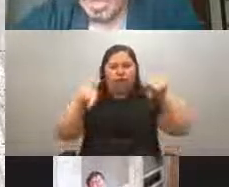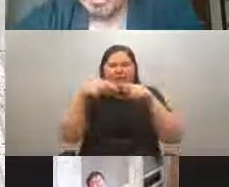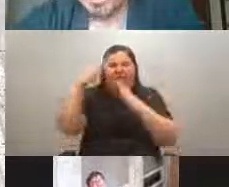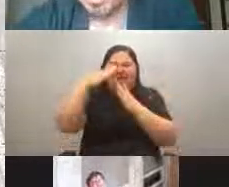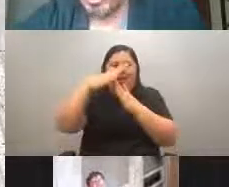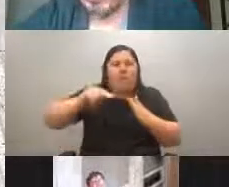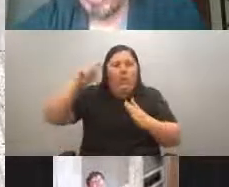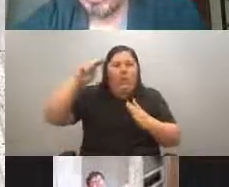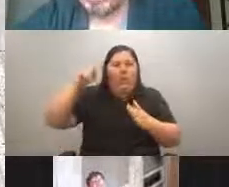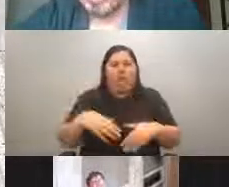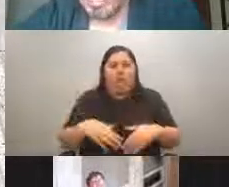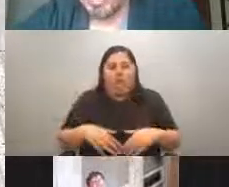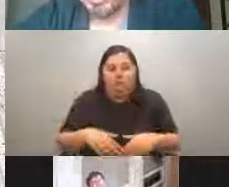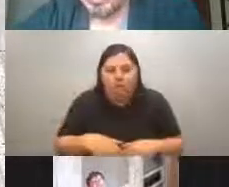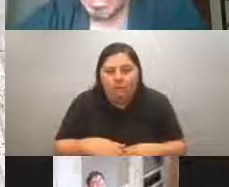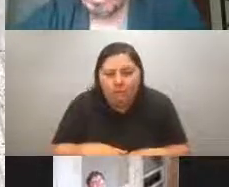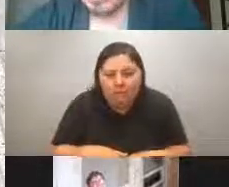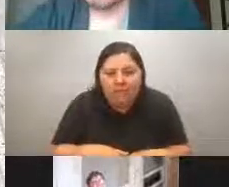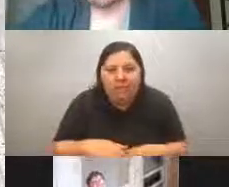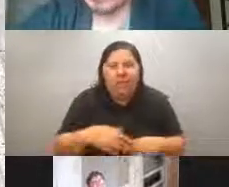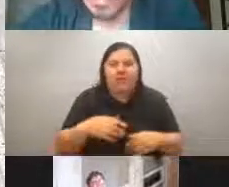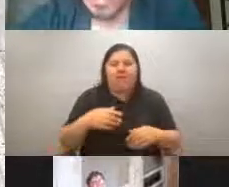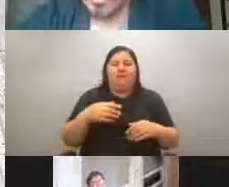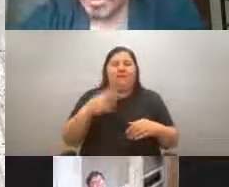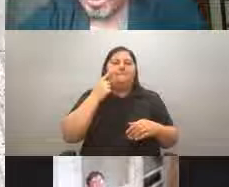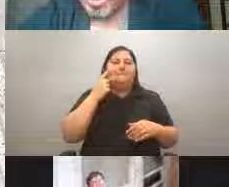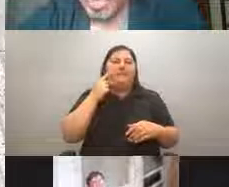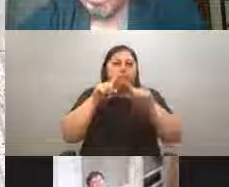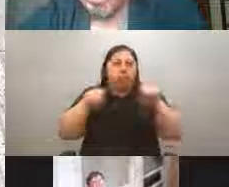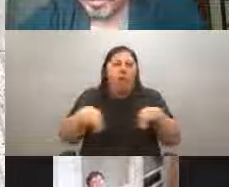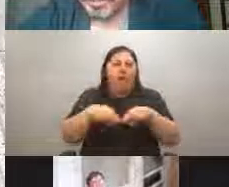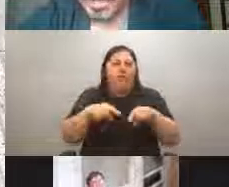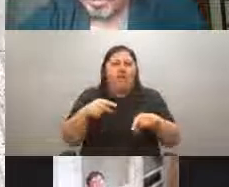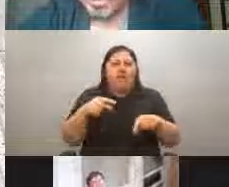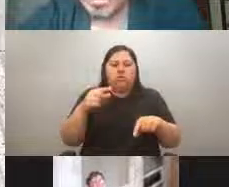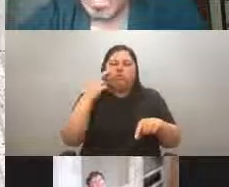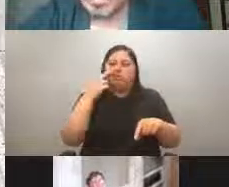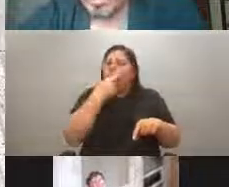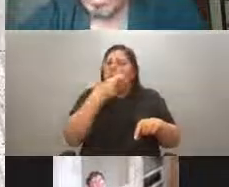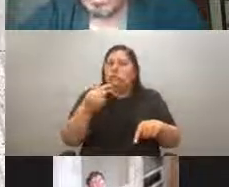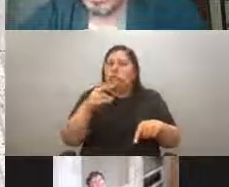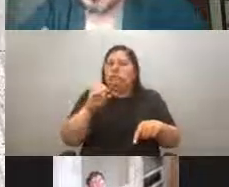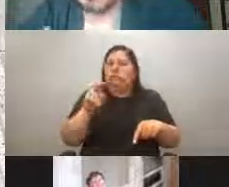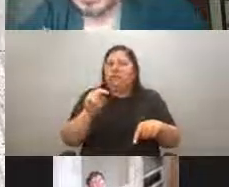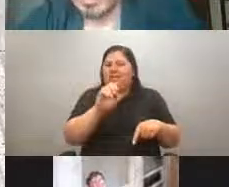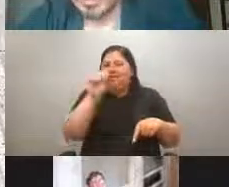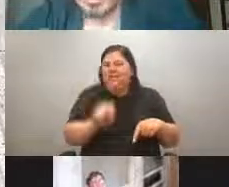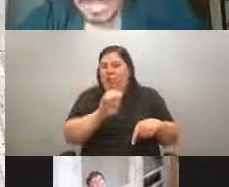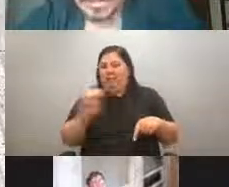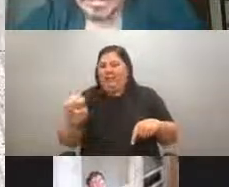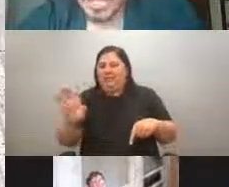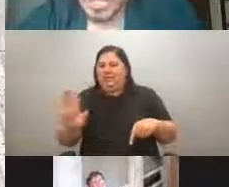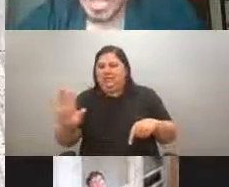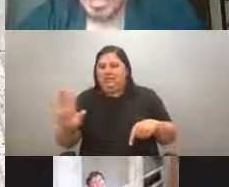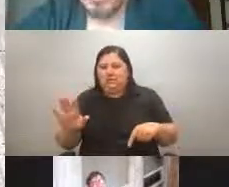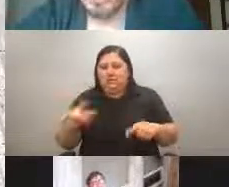be happening around the southeast portion of the school campus, as well as the Queen of Rosaria